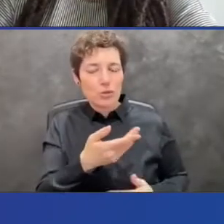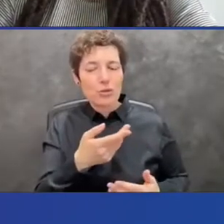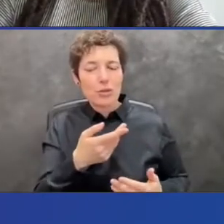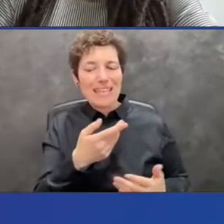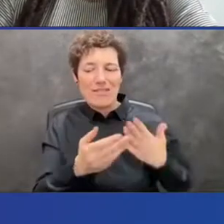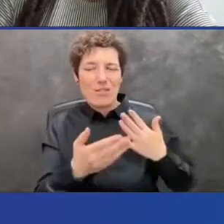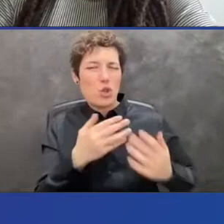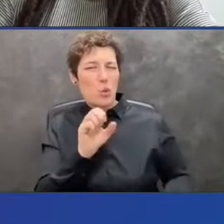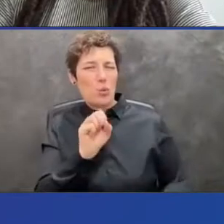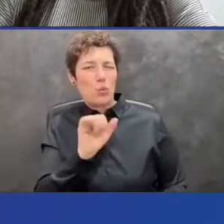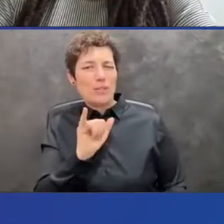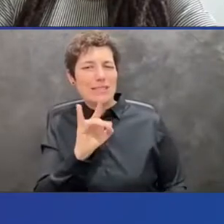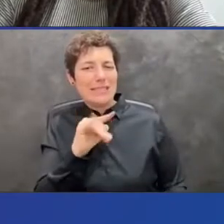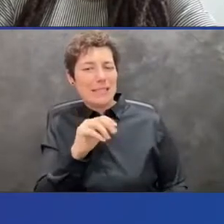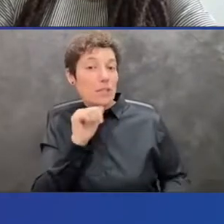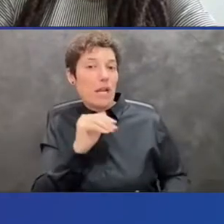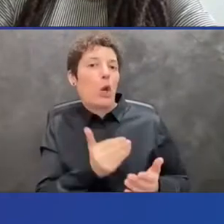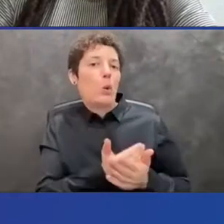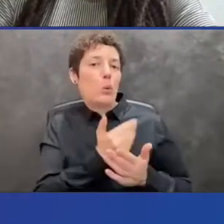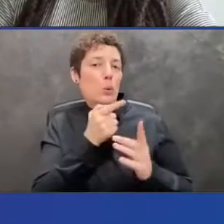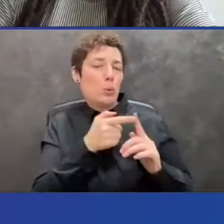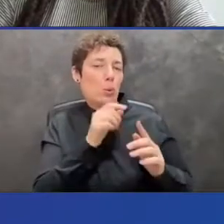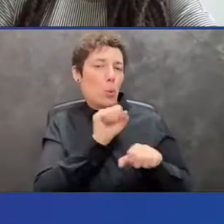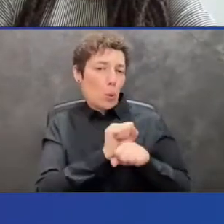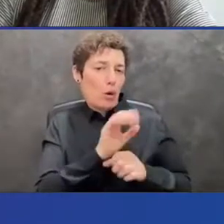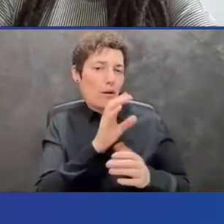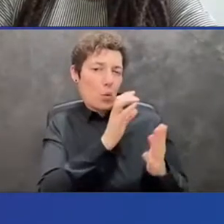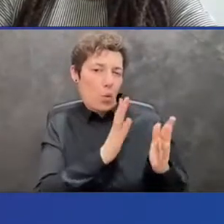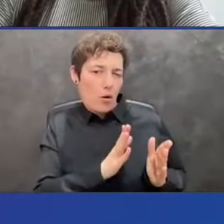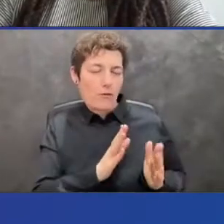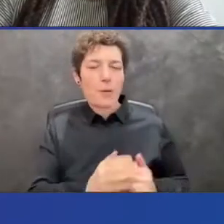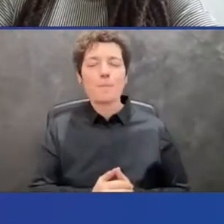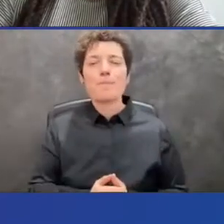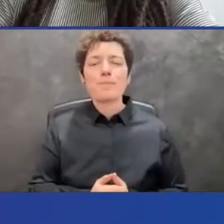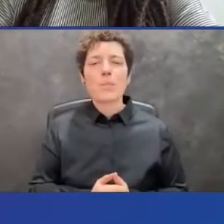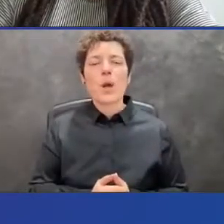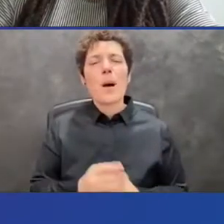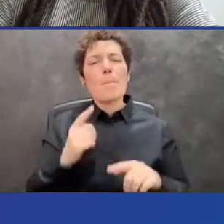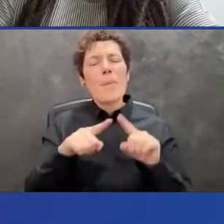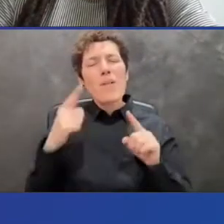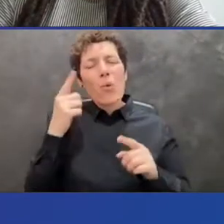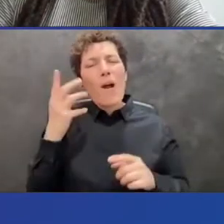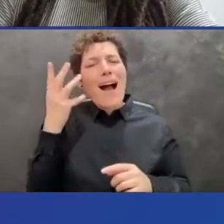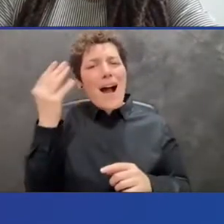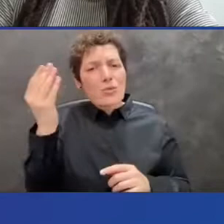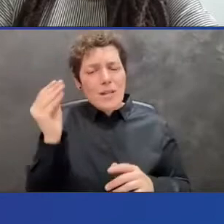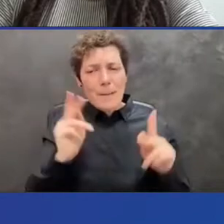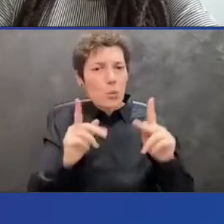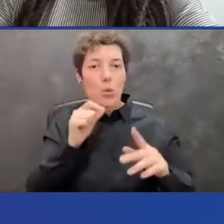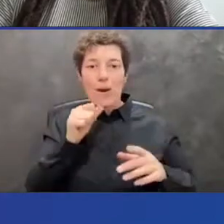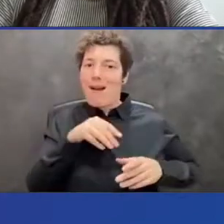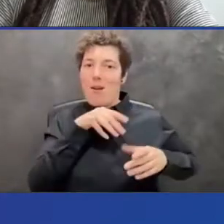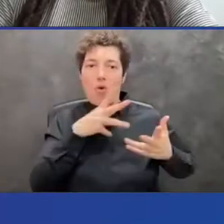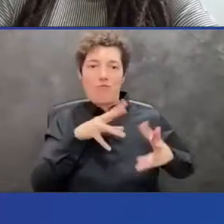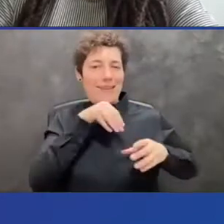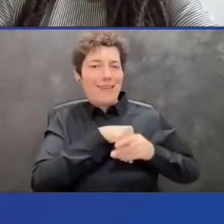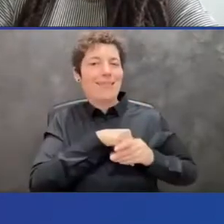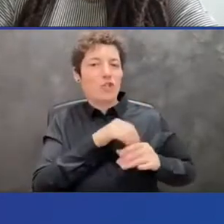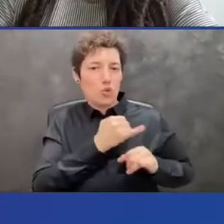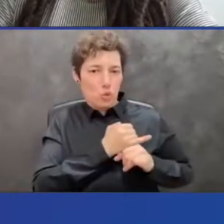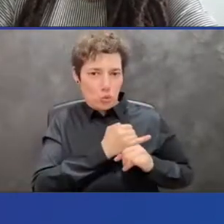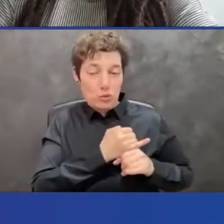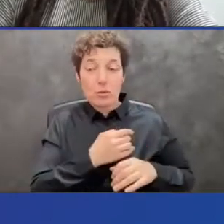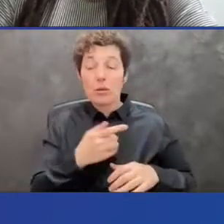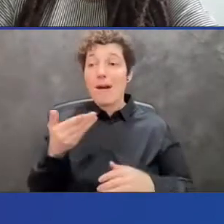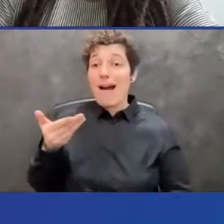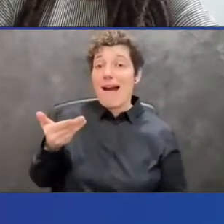So for those folks who are not internal hires, you know, so much of that like first year of ED is just gaining that institutional knowledge.